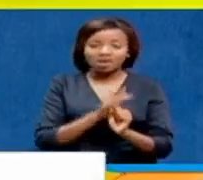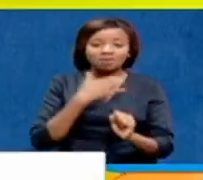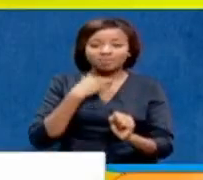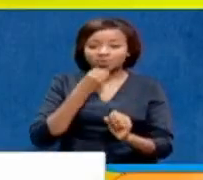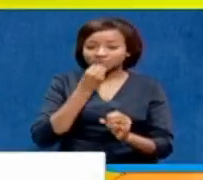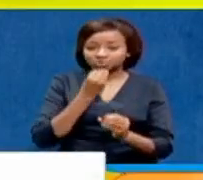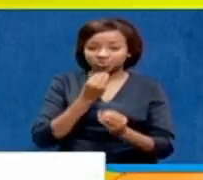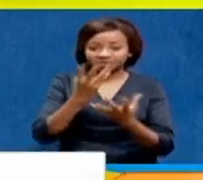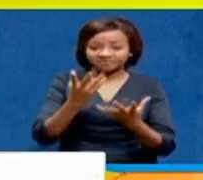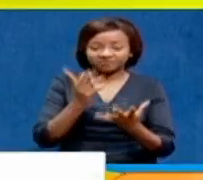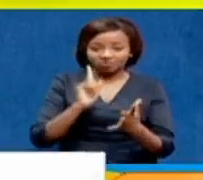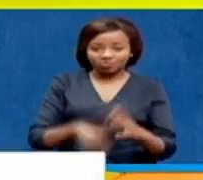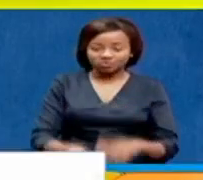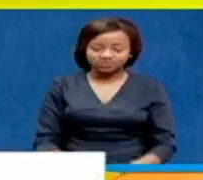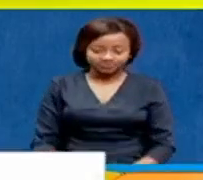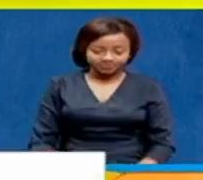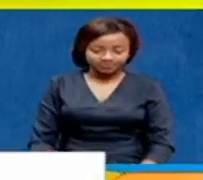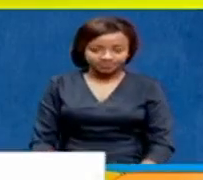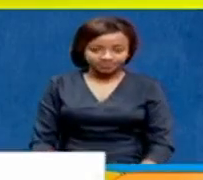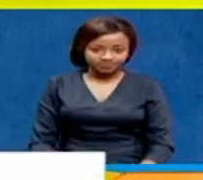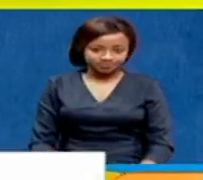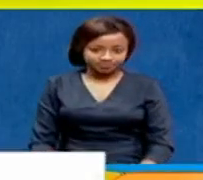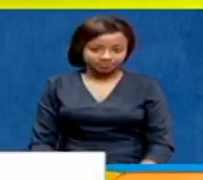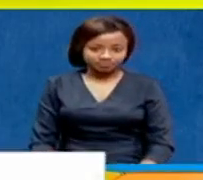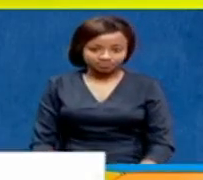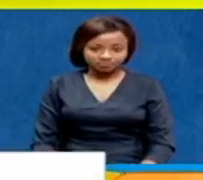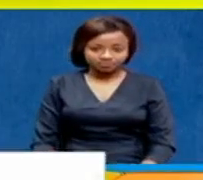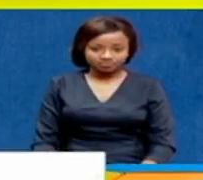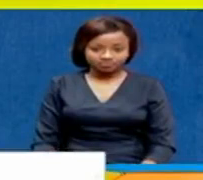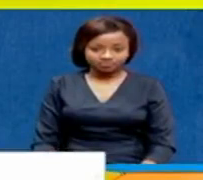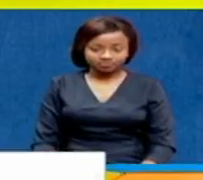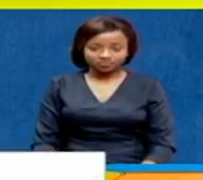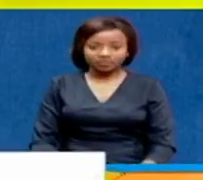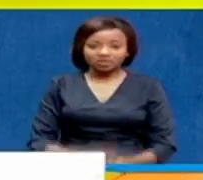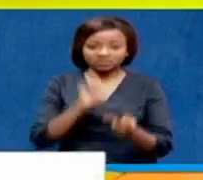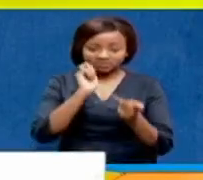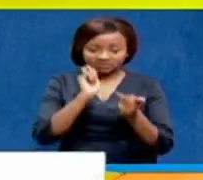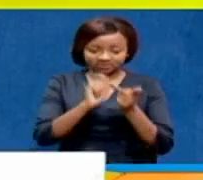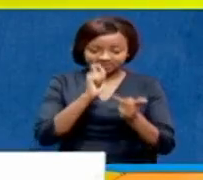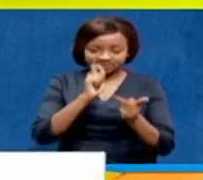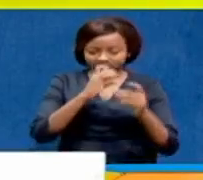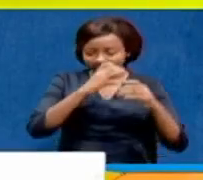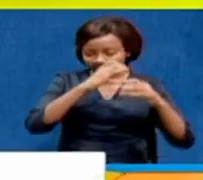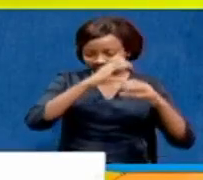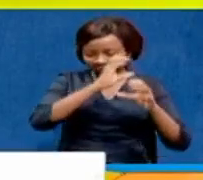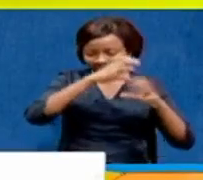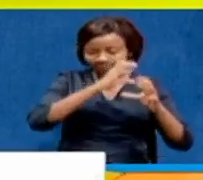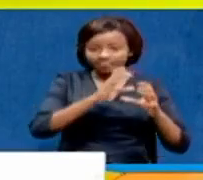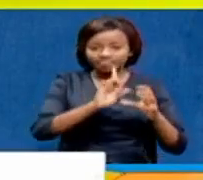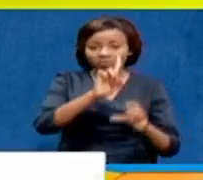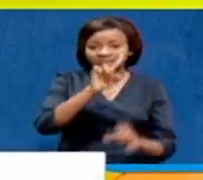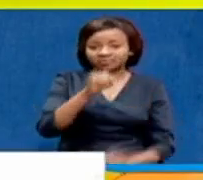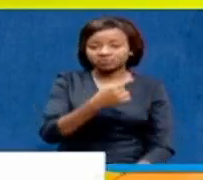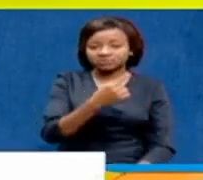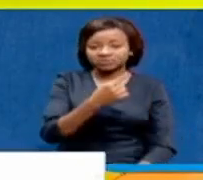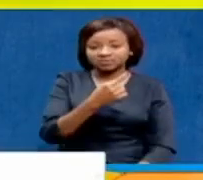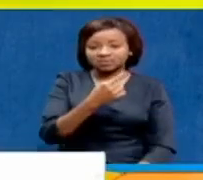I want to report that over the last 24 hours, we have tested a total of